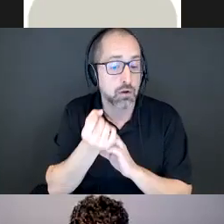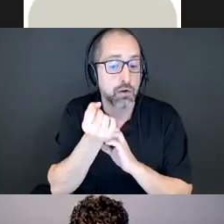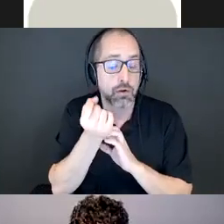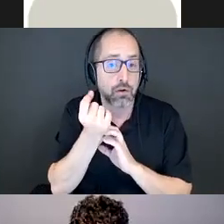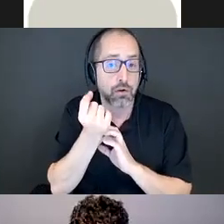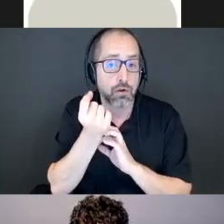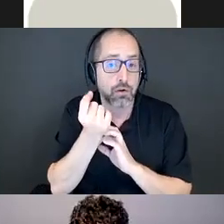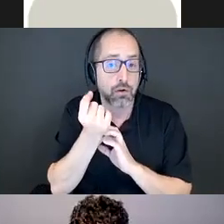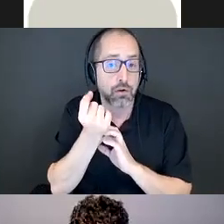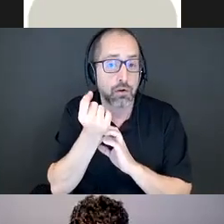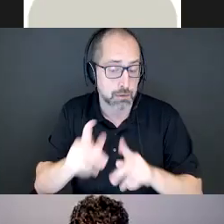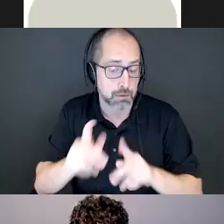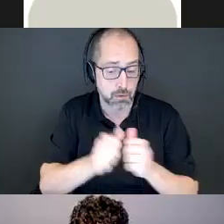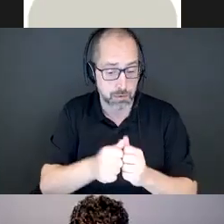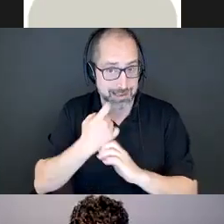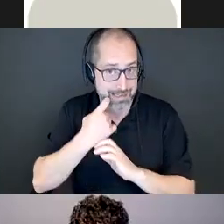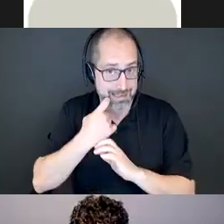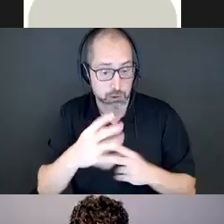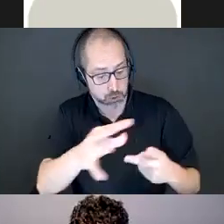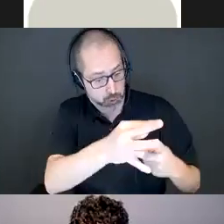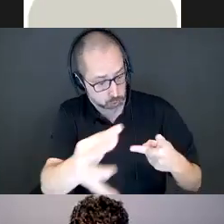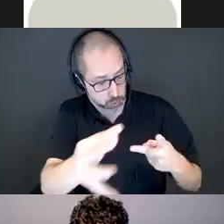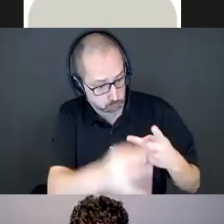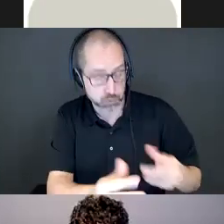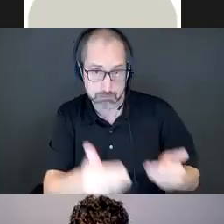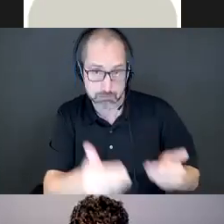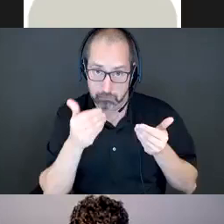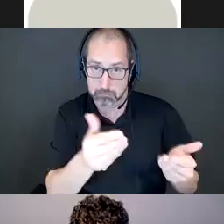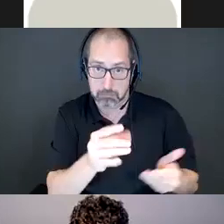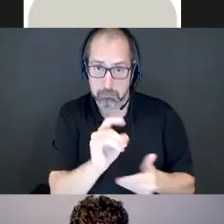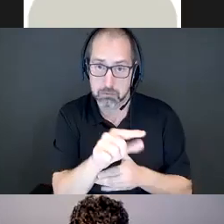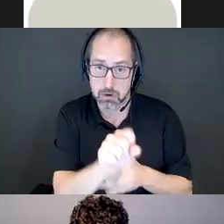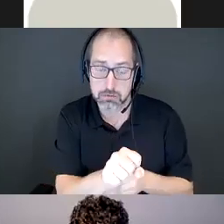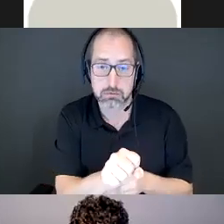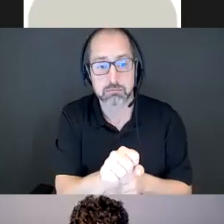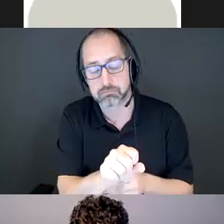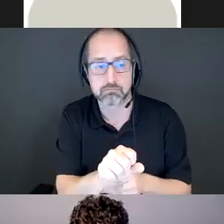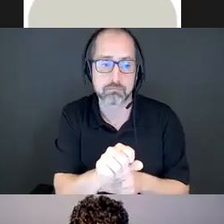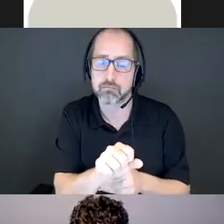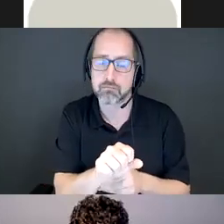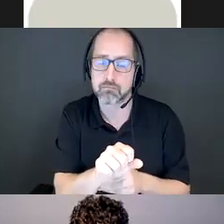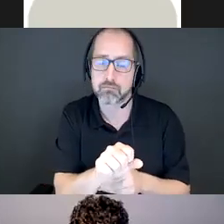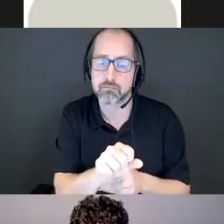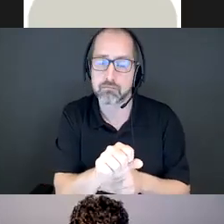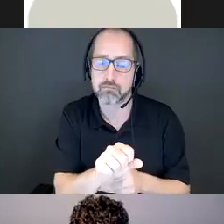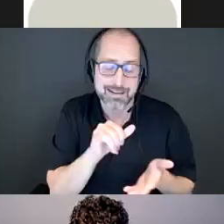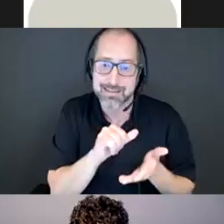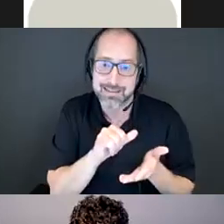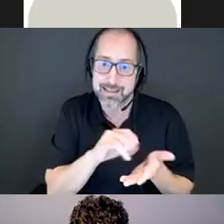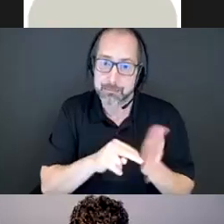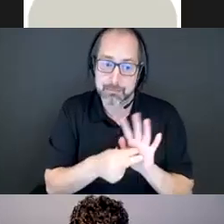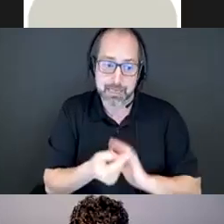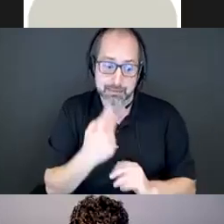addictions choose to use drugs. The idea that people with addictions choose to use drugs does not make it less of